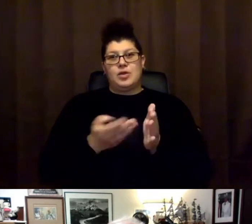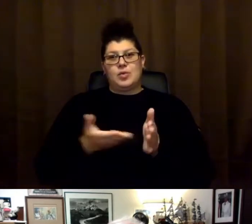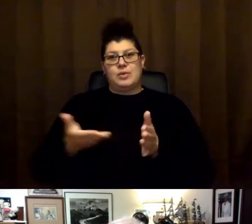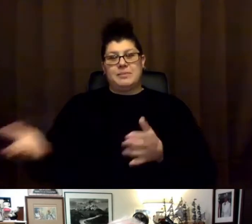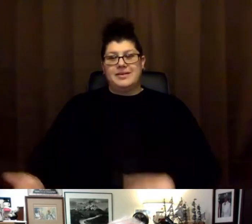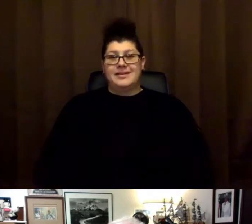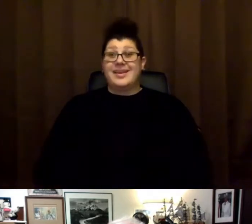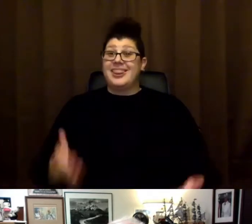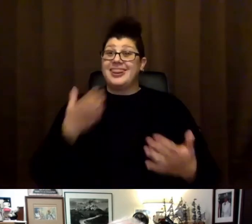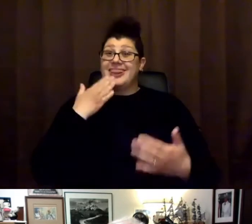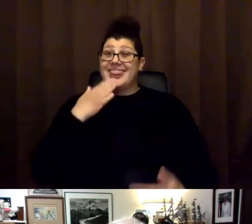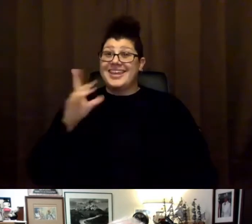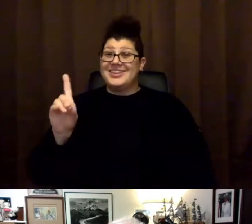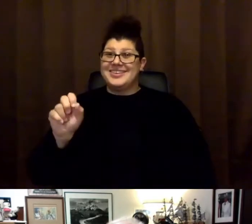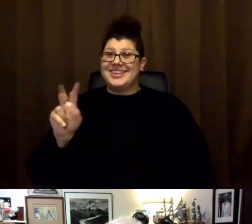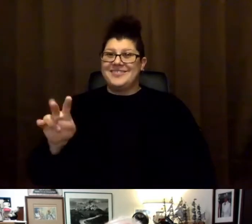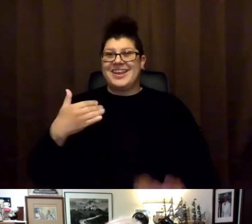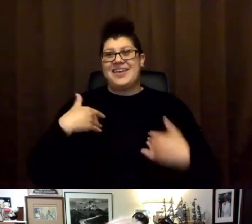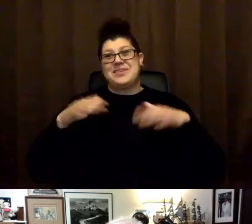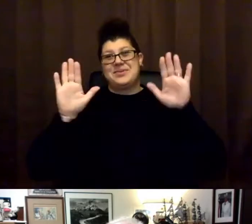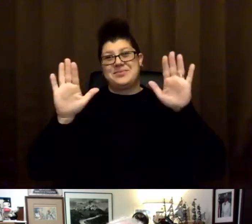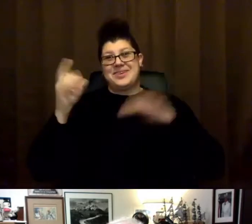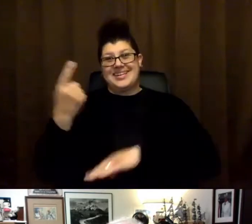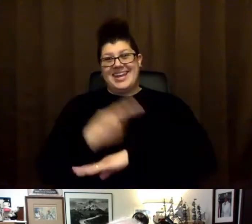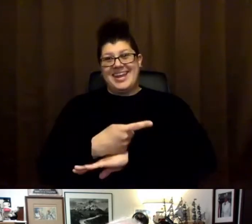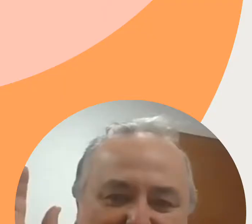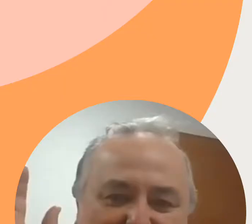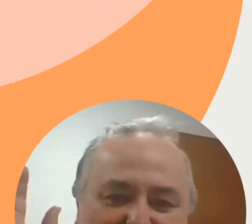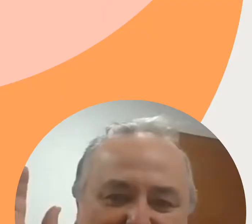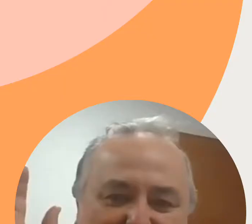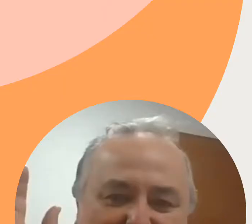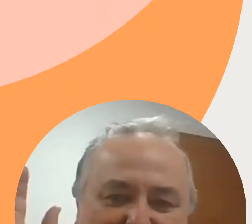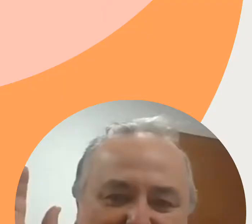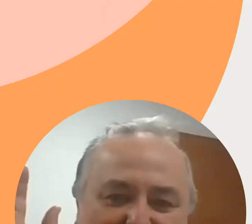David, and have a great day. All right. Thank you.